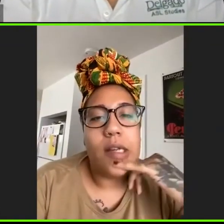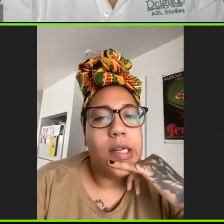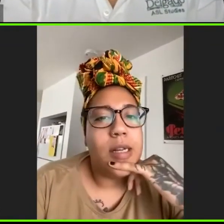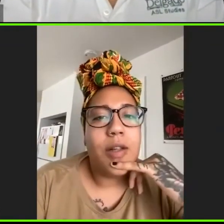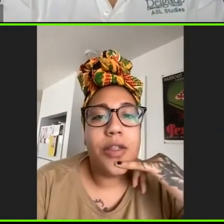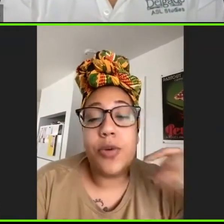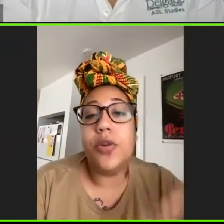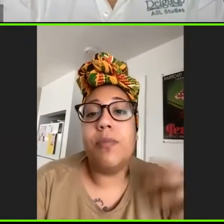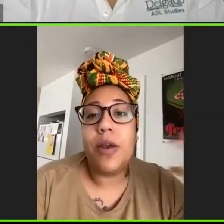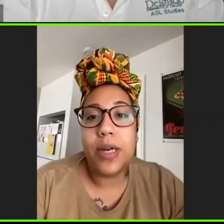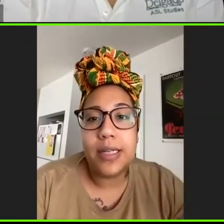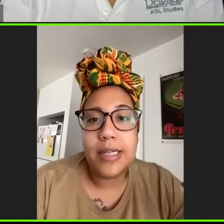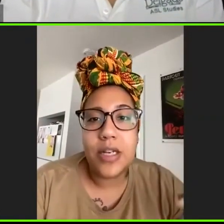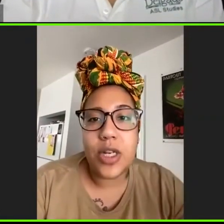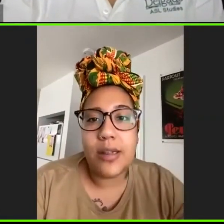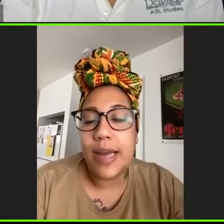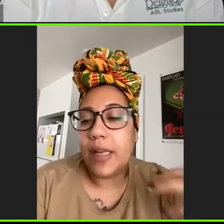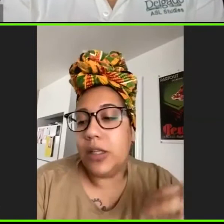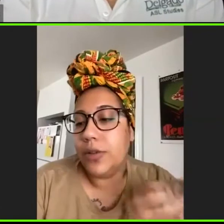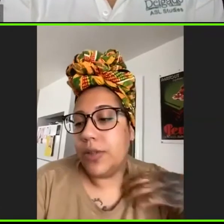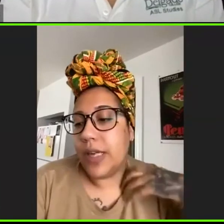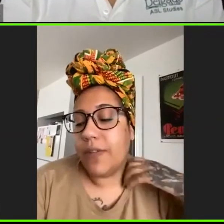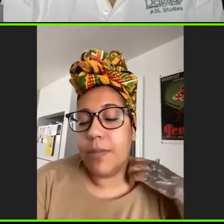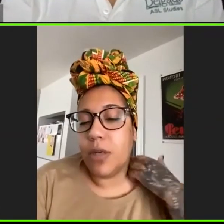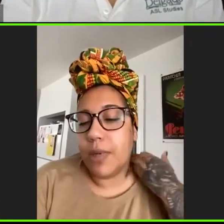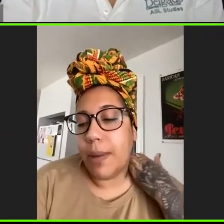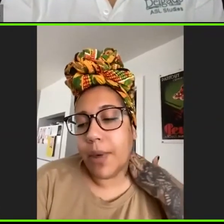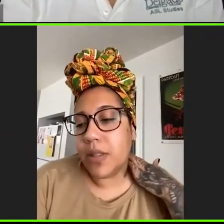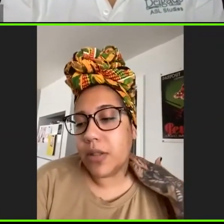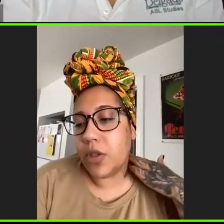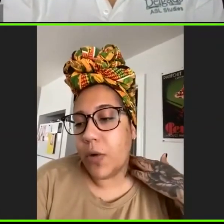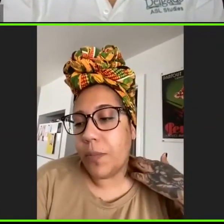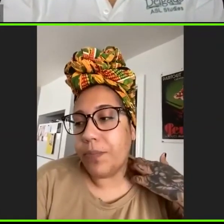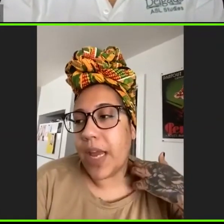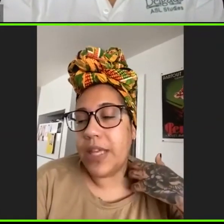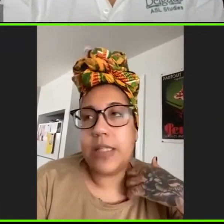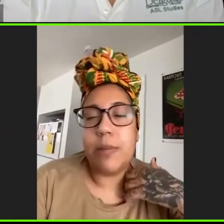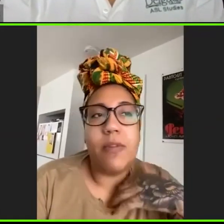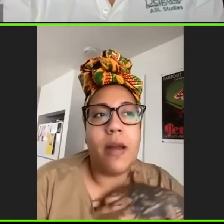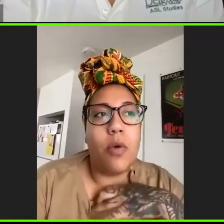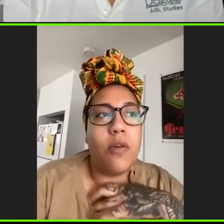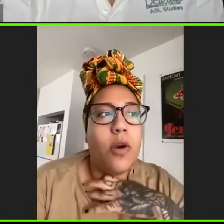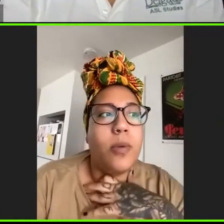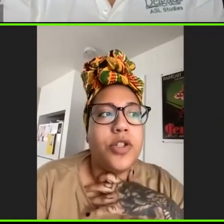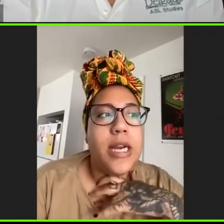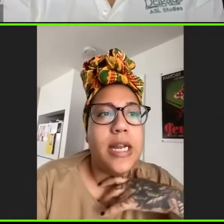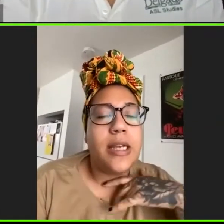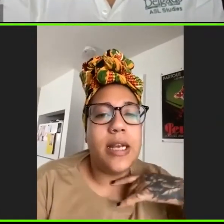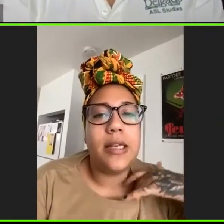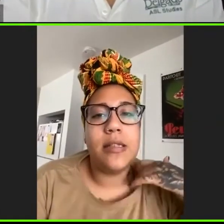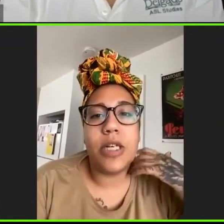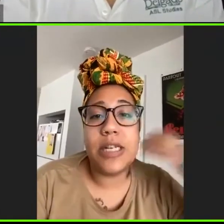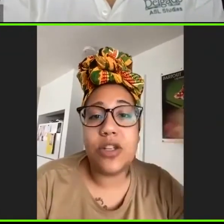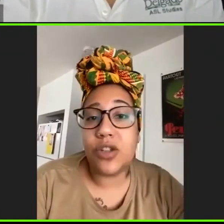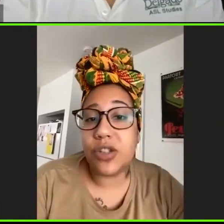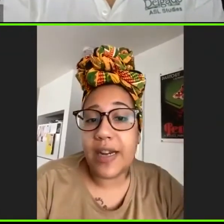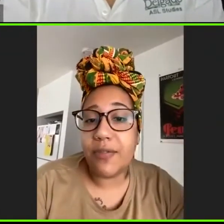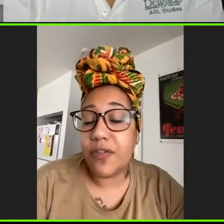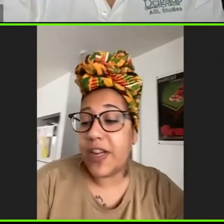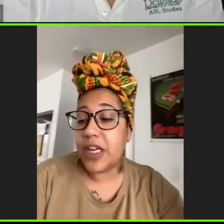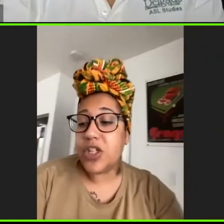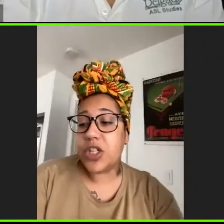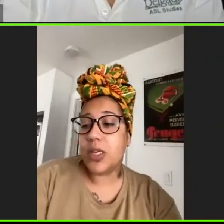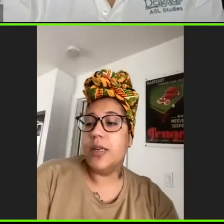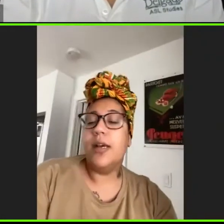advocacy through my organization that includes deaf community members. So I think some of that more formal training, getting some credentials that I